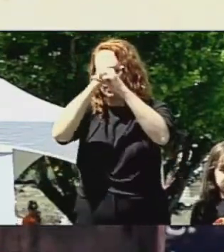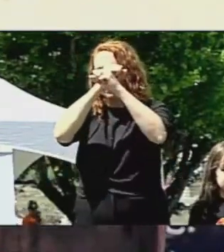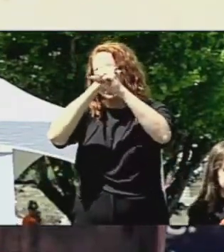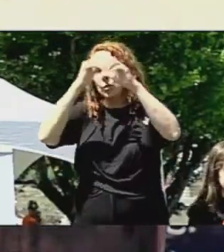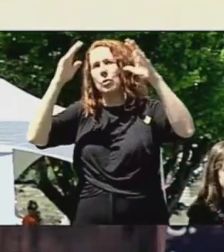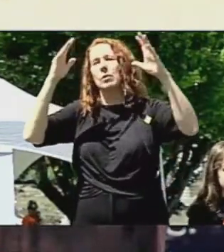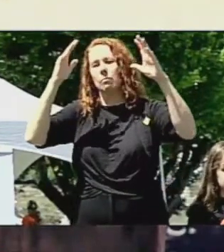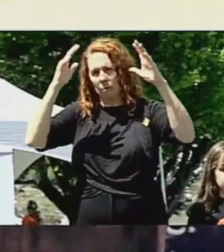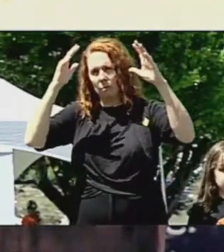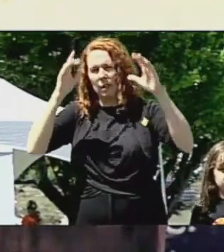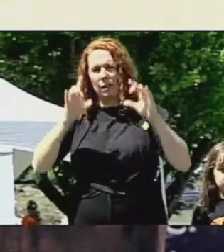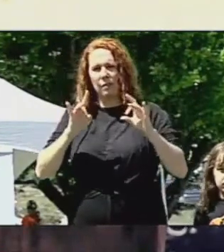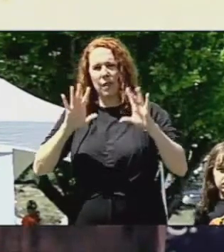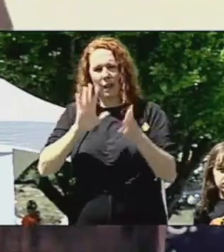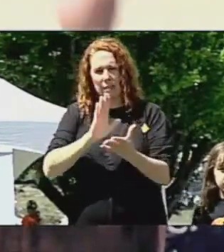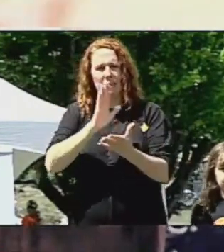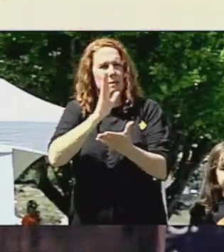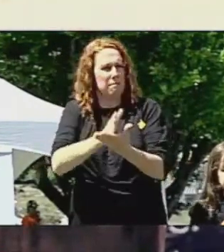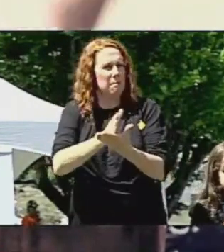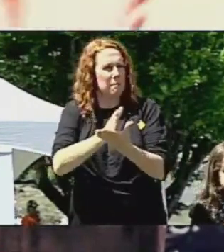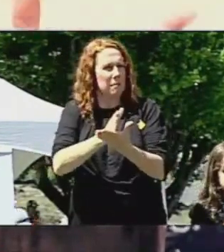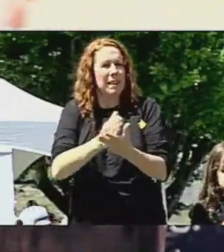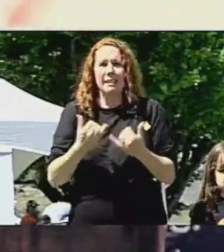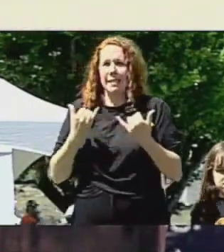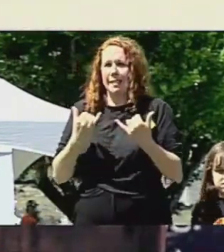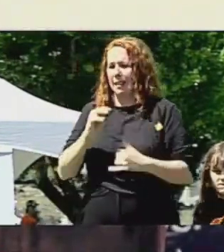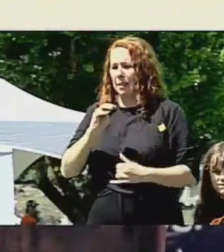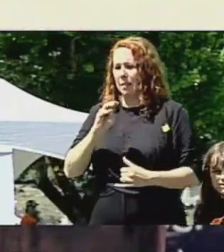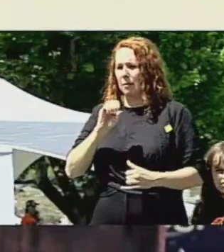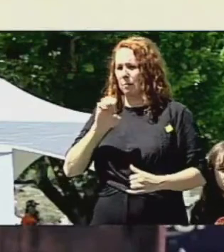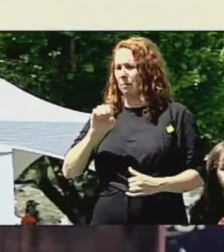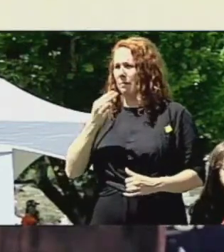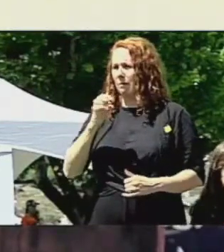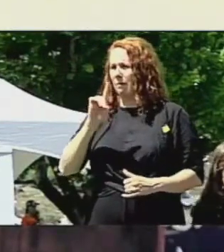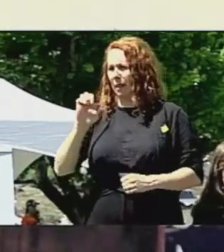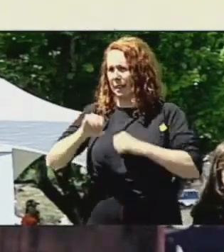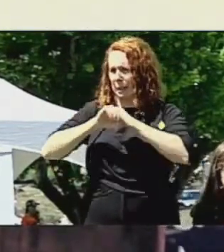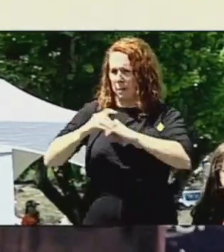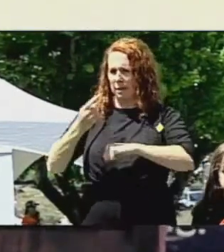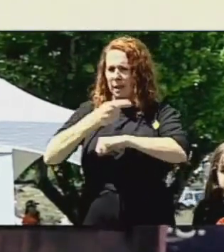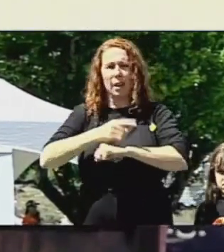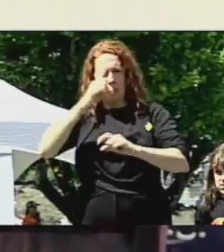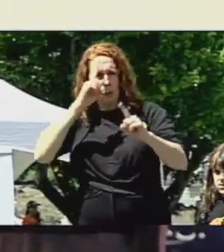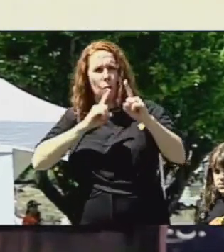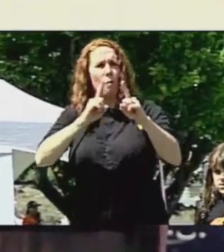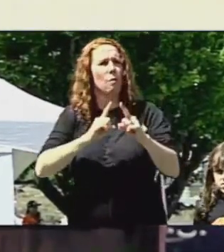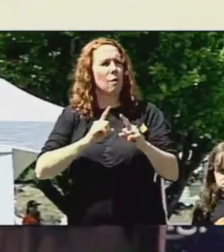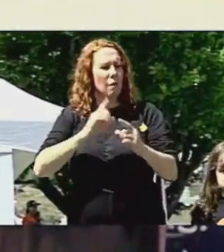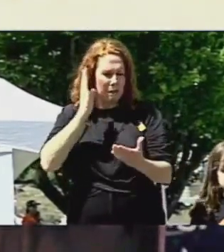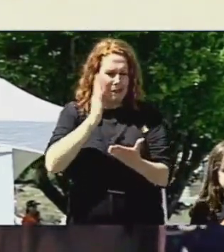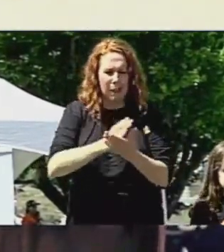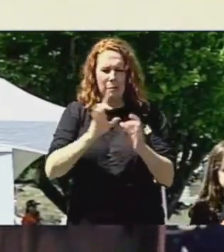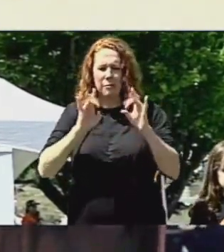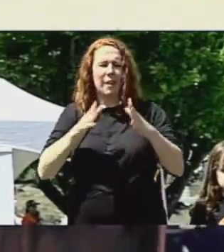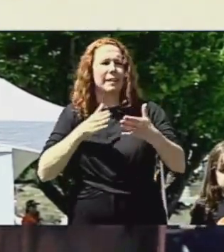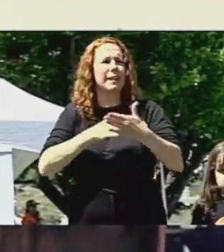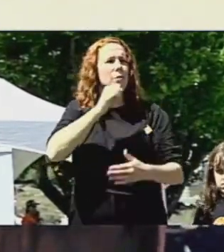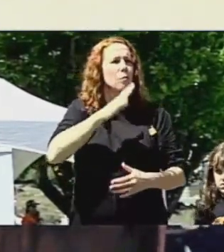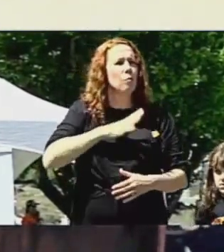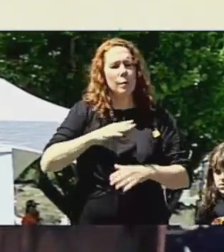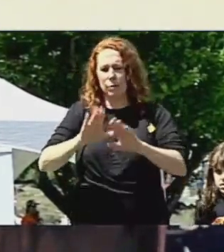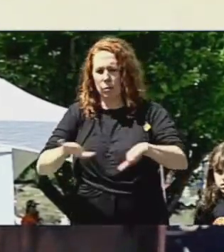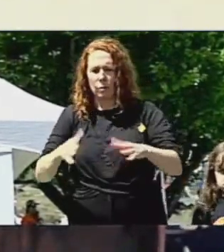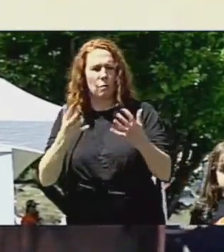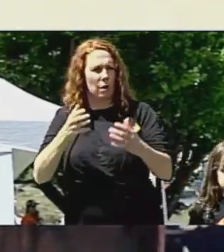ending violence. Today, Moose Hide Campaign Day, we reference it all the time. We want to end violence towards women and children. And I think